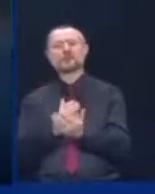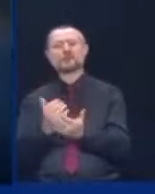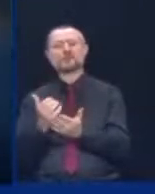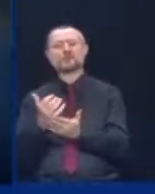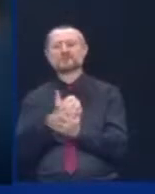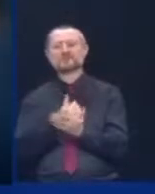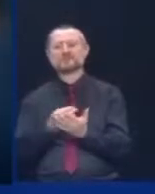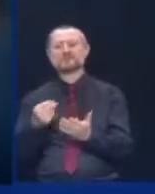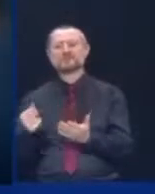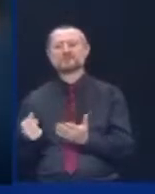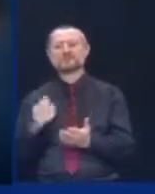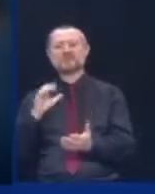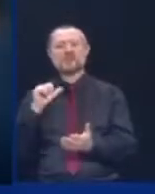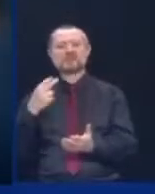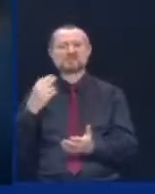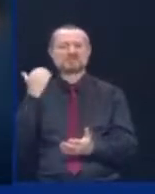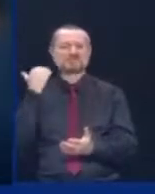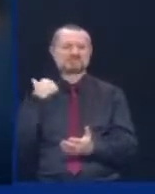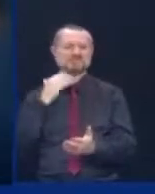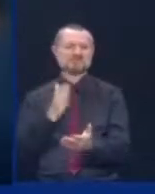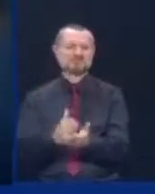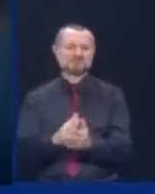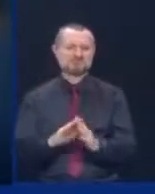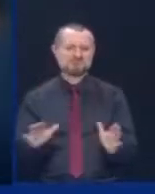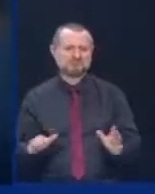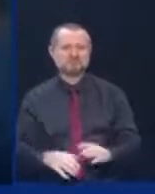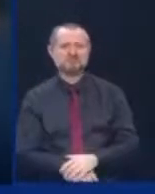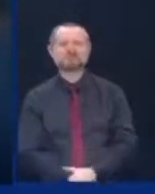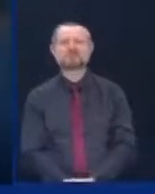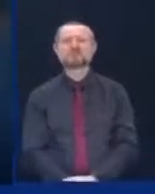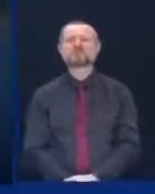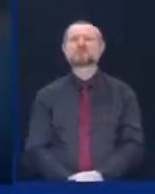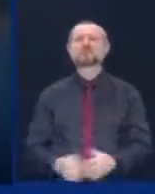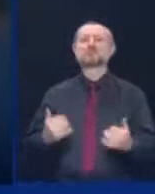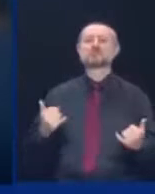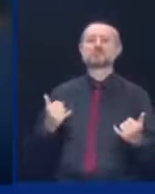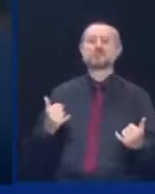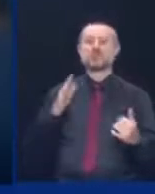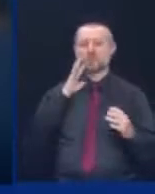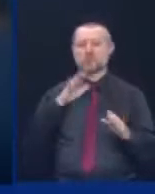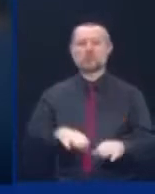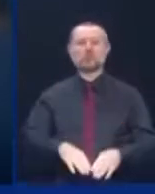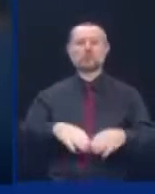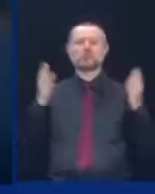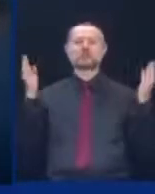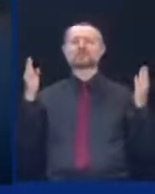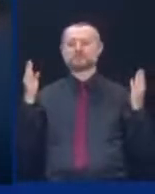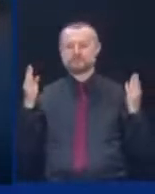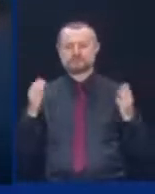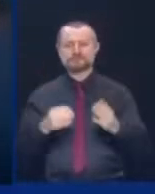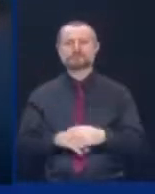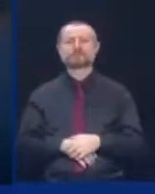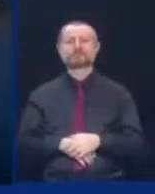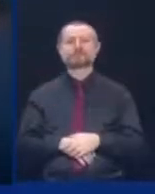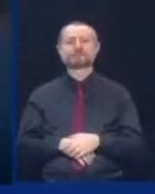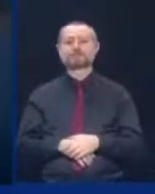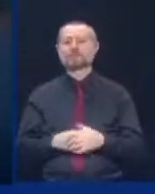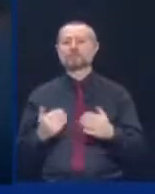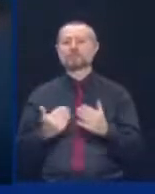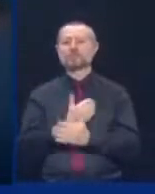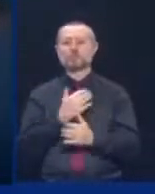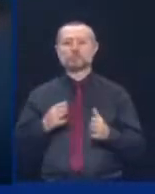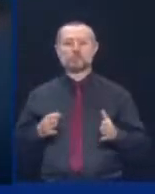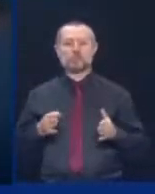miles. Today, we are opening a new road